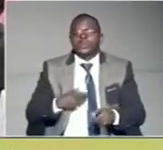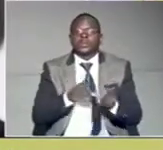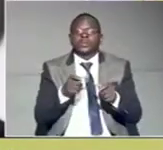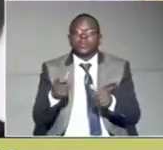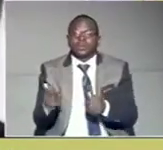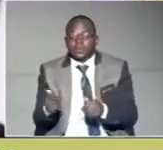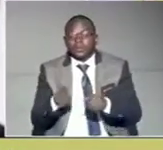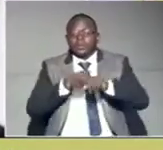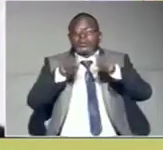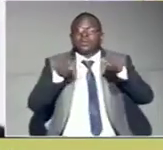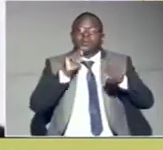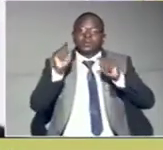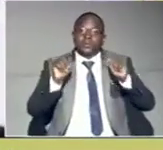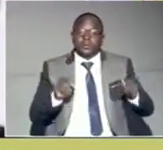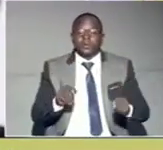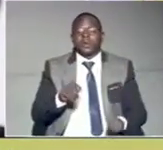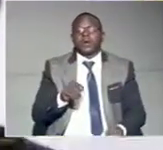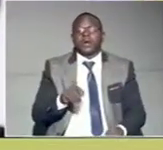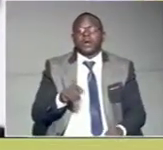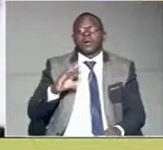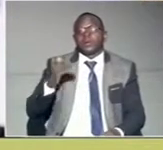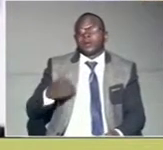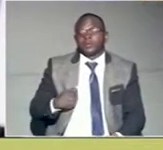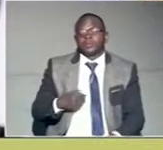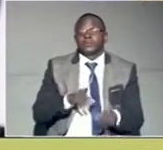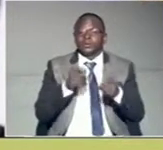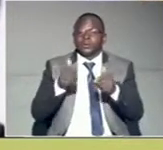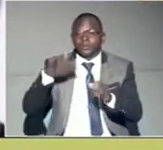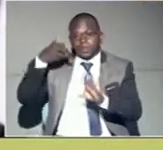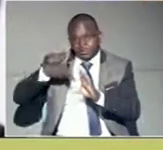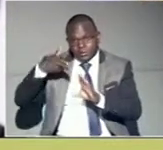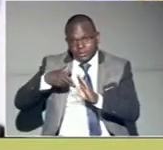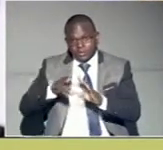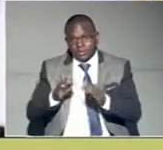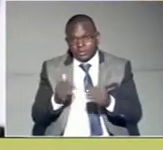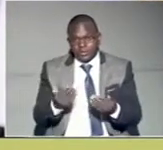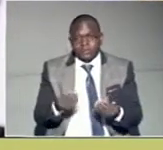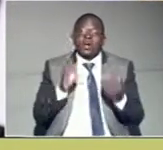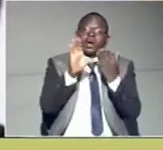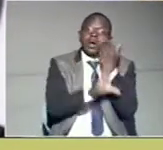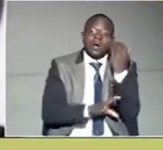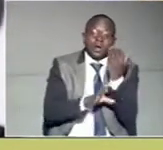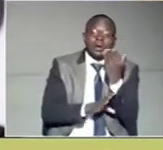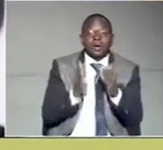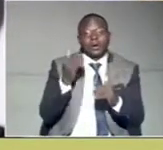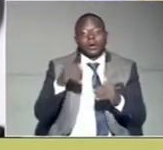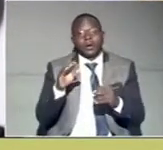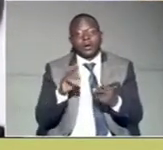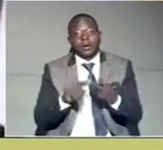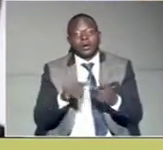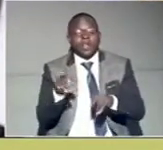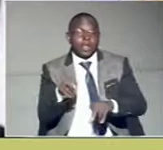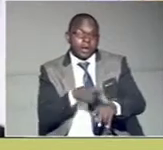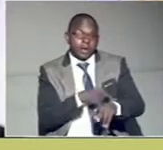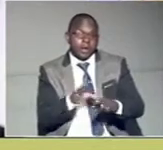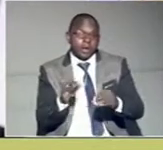Uganda. Female journalists suffer more risks and perils than their peers. Their stakes are often higher, roads are often longer,